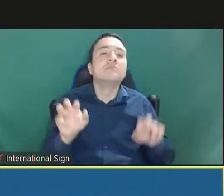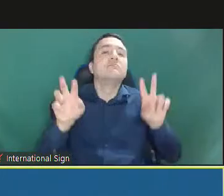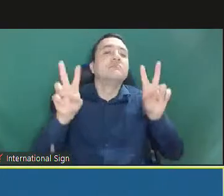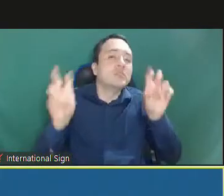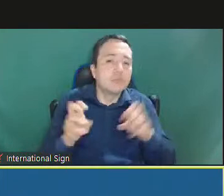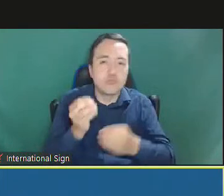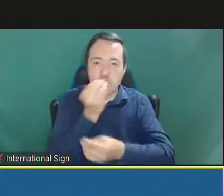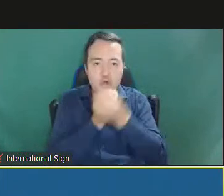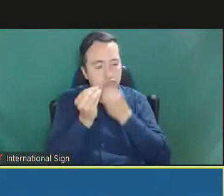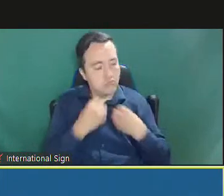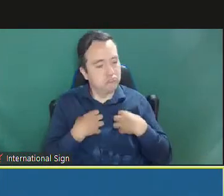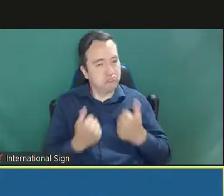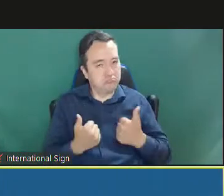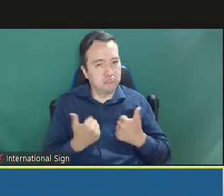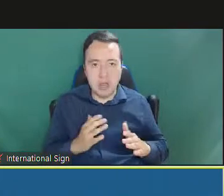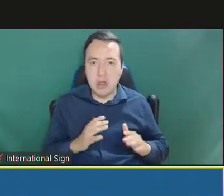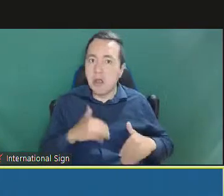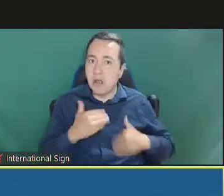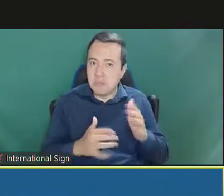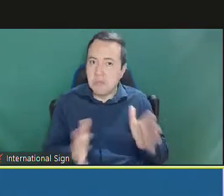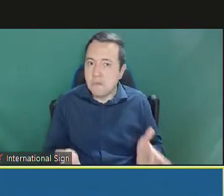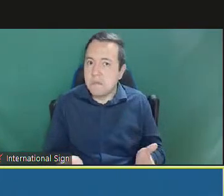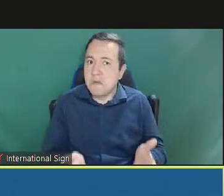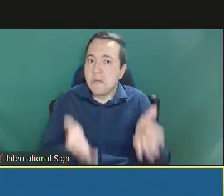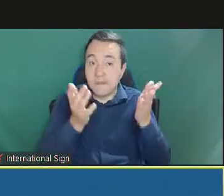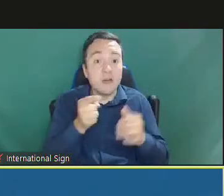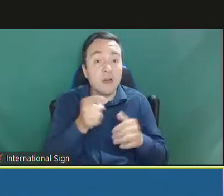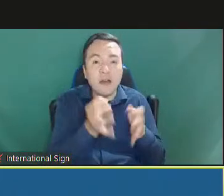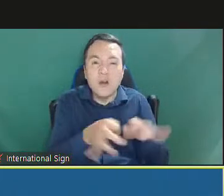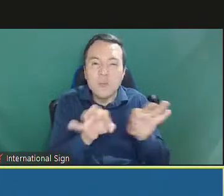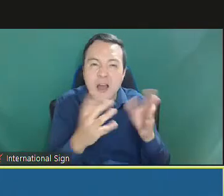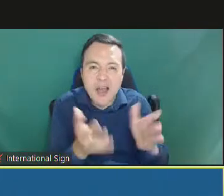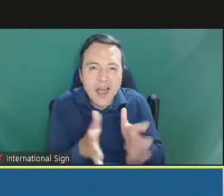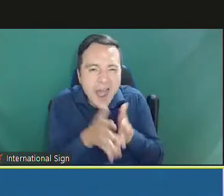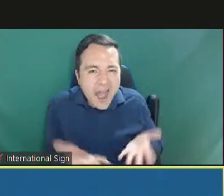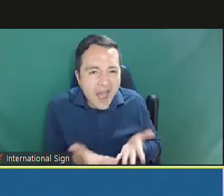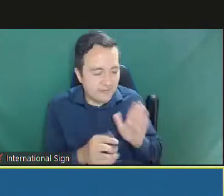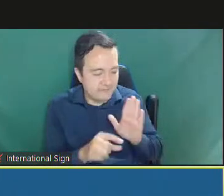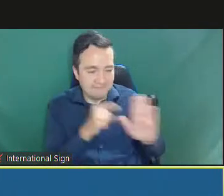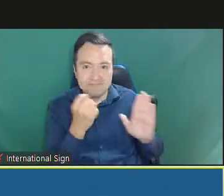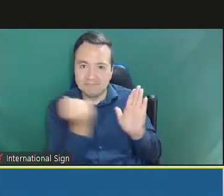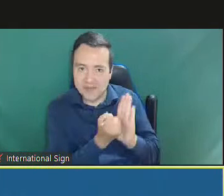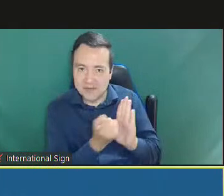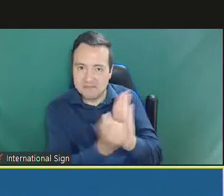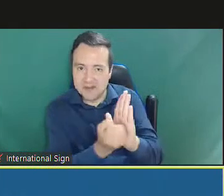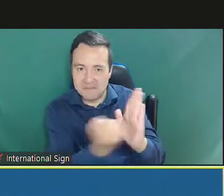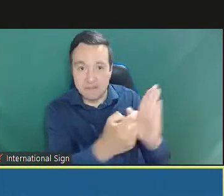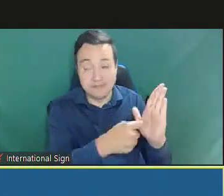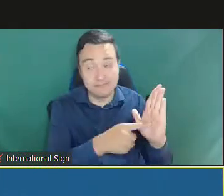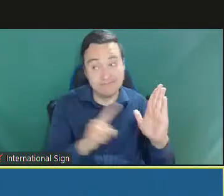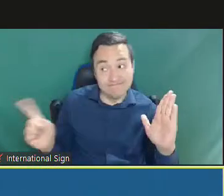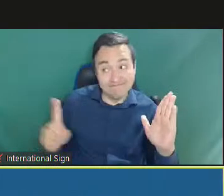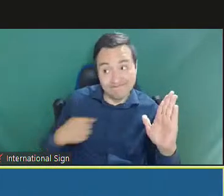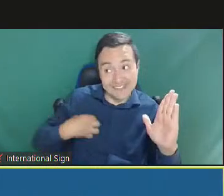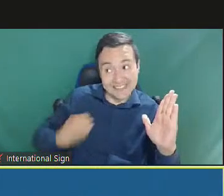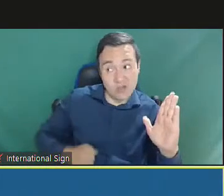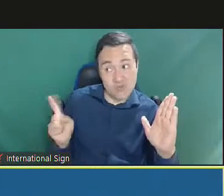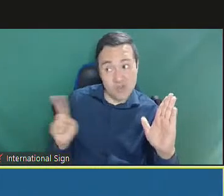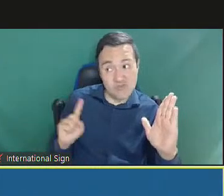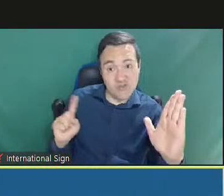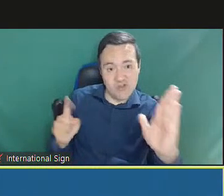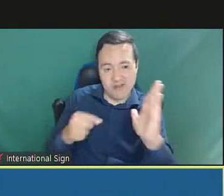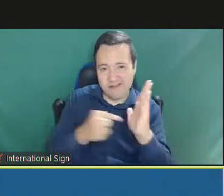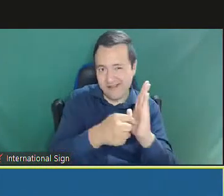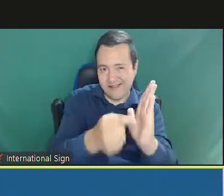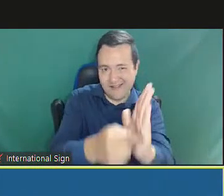ultra-processed food products. It is critical to preserve these public health gains, by improving policies and fiscal measures